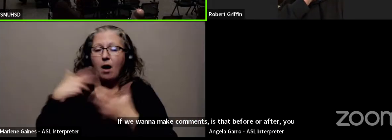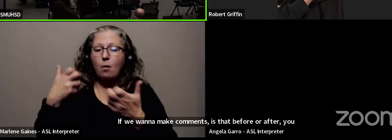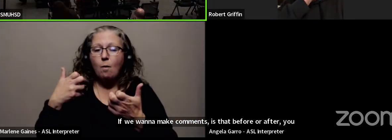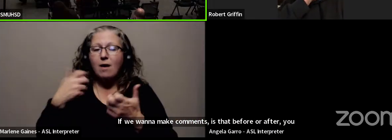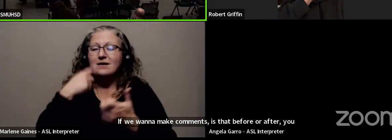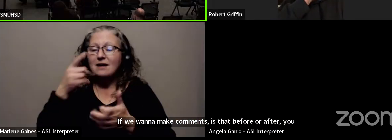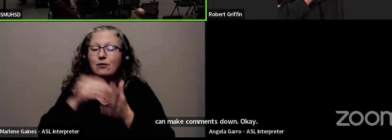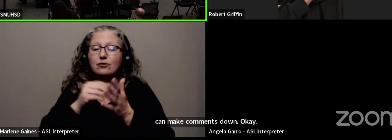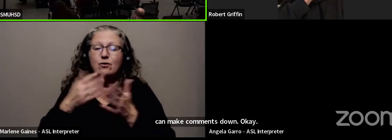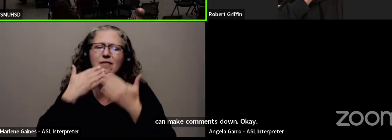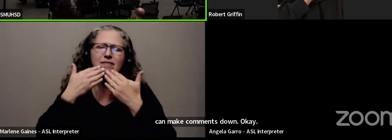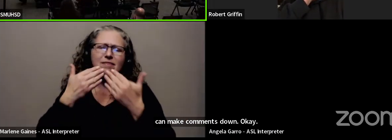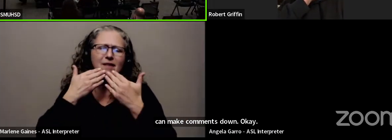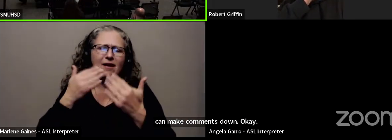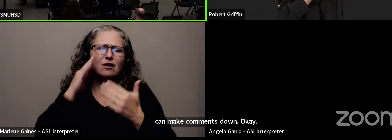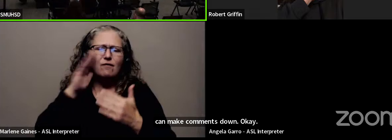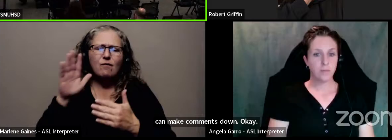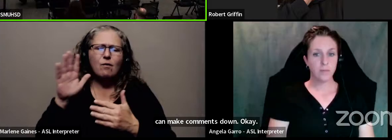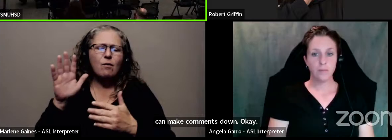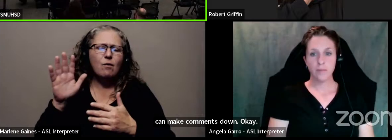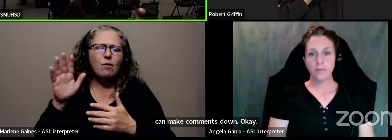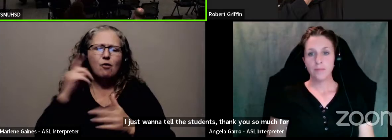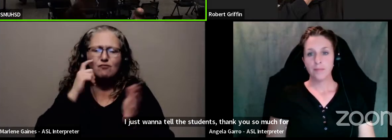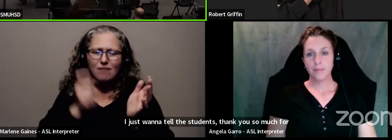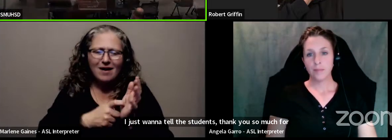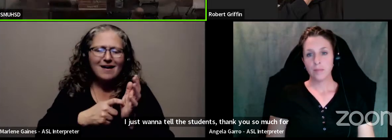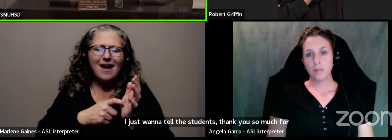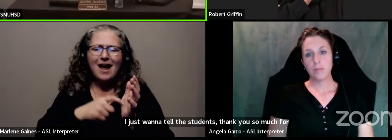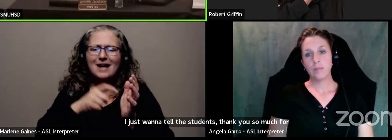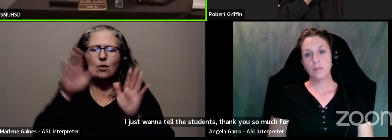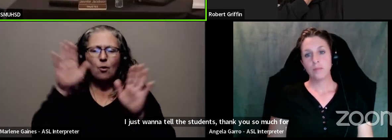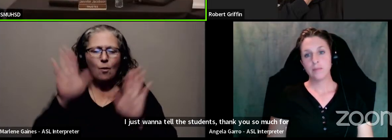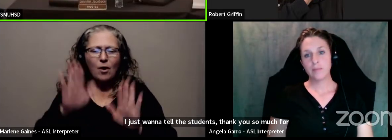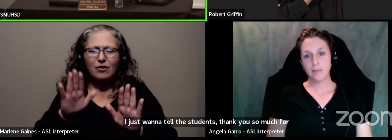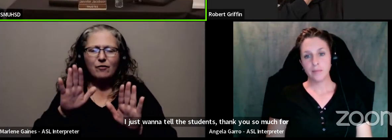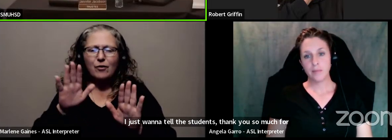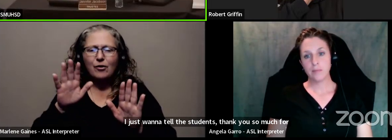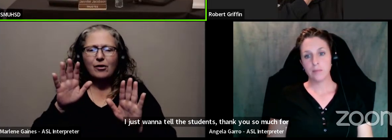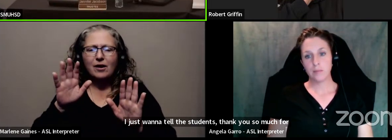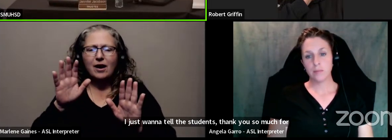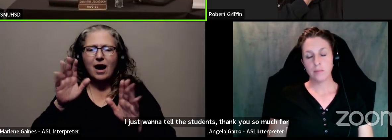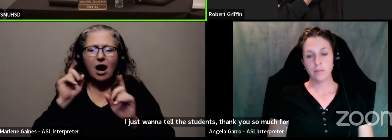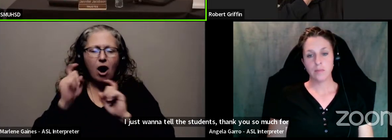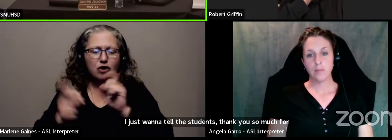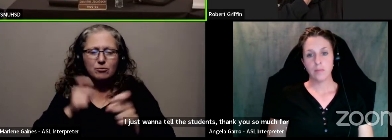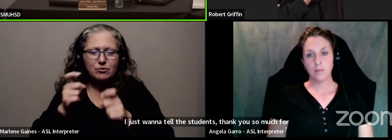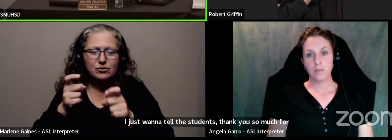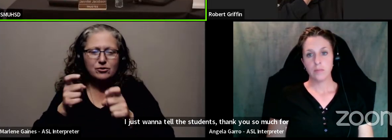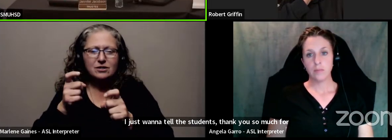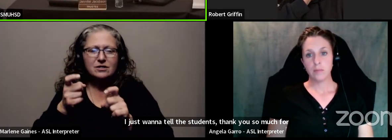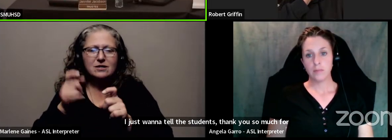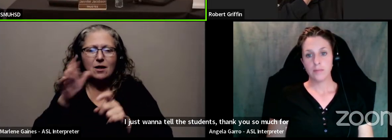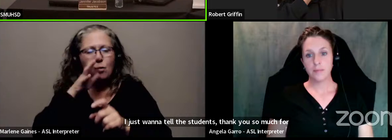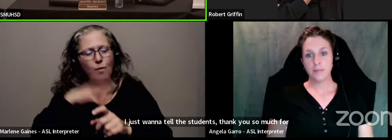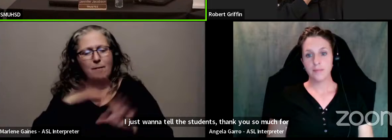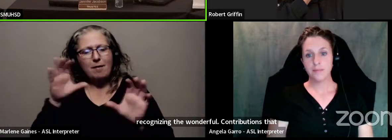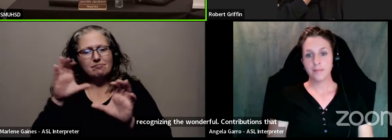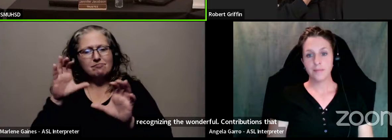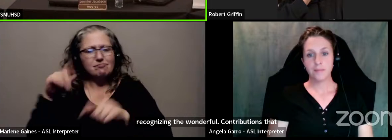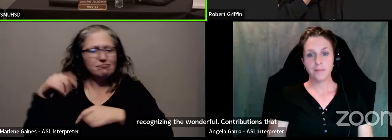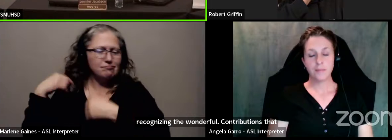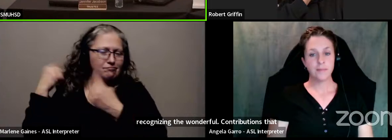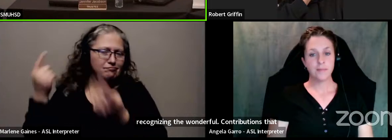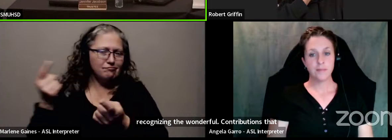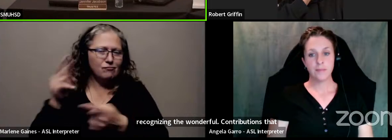the students, thank you so much for recognizing the wonderful contributions that women have made throughout